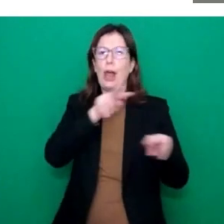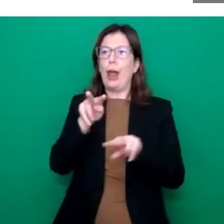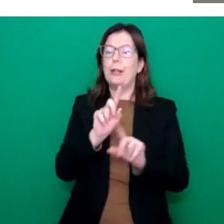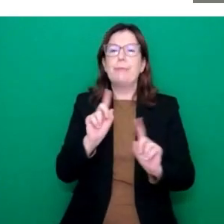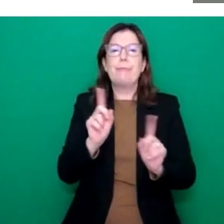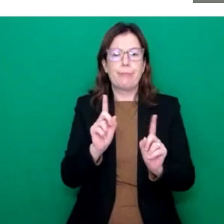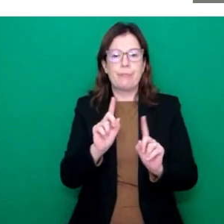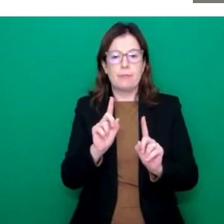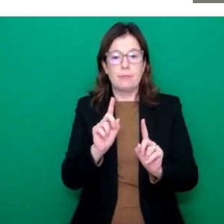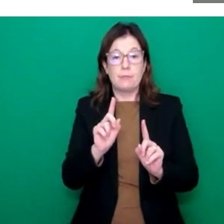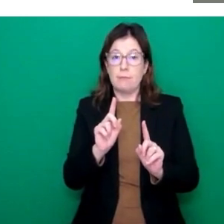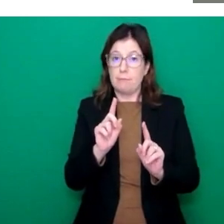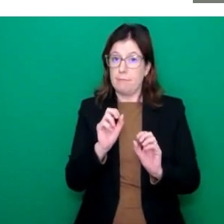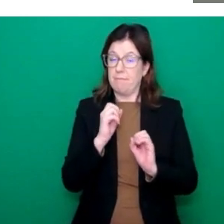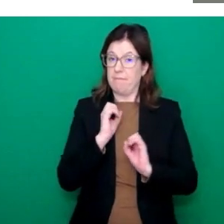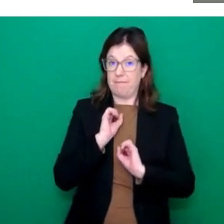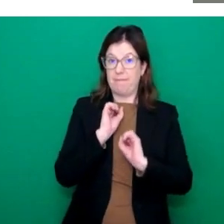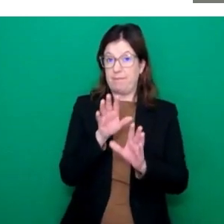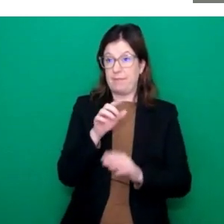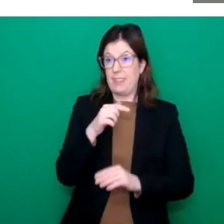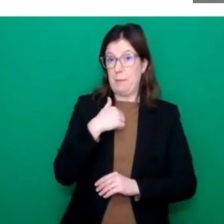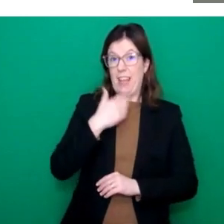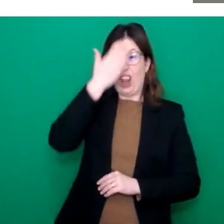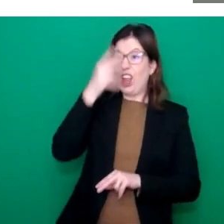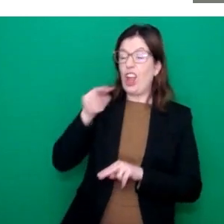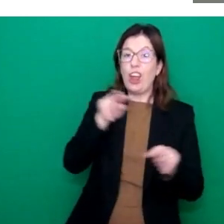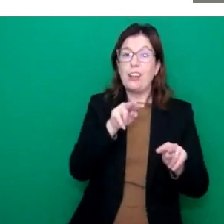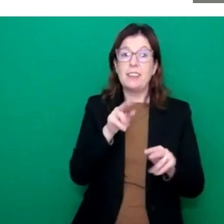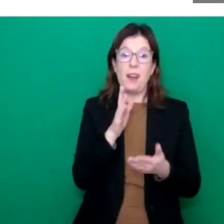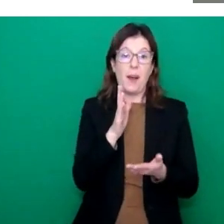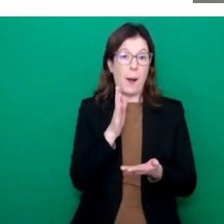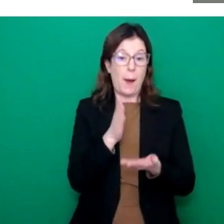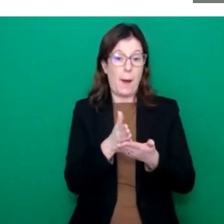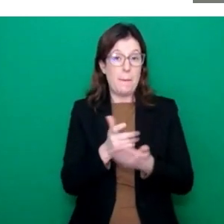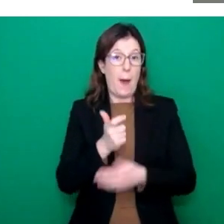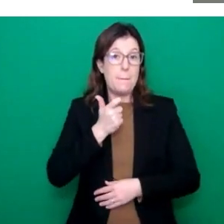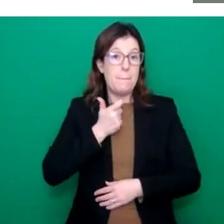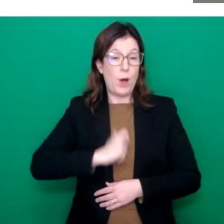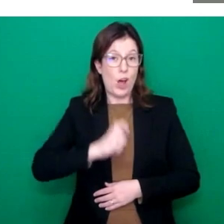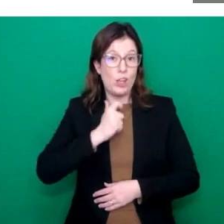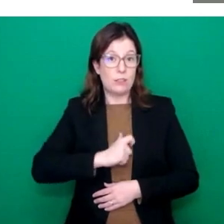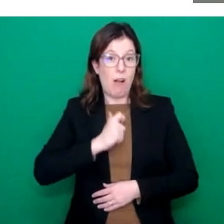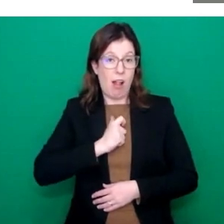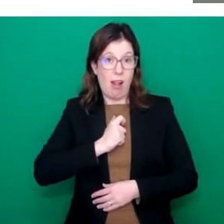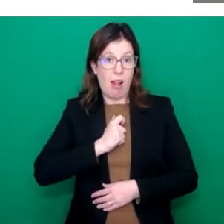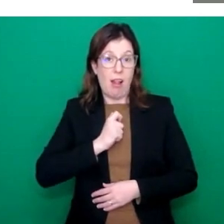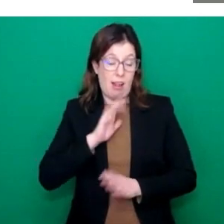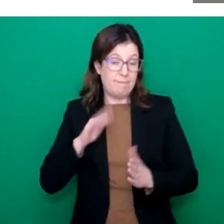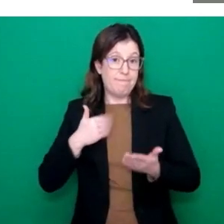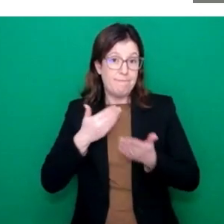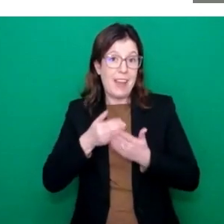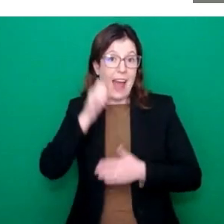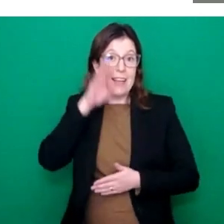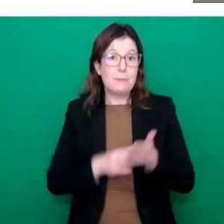be succinct, I would say that I've learned from first-hand, personal, lived life